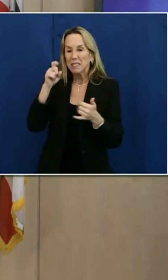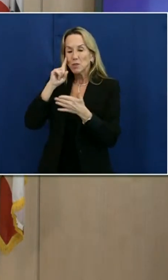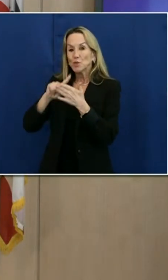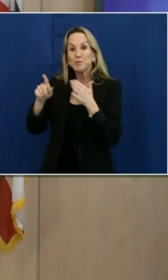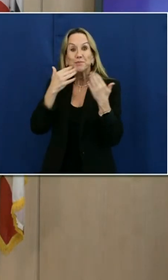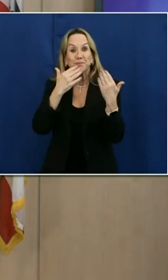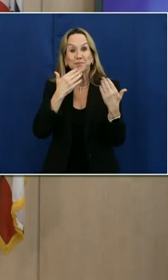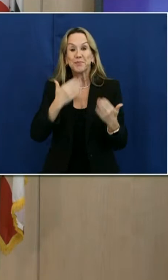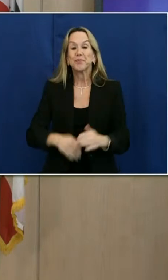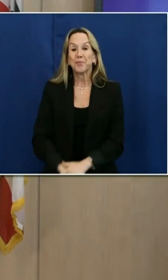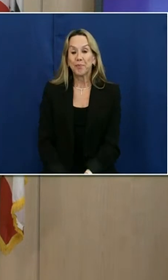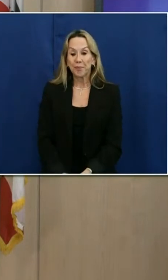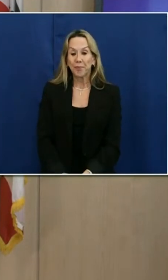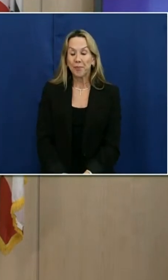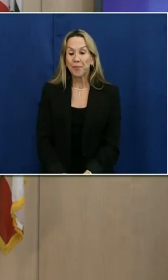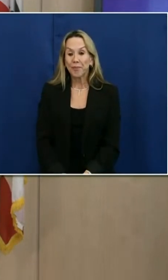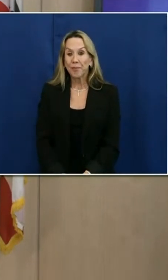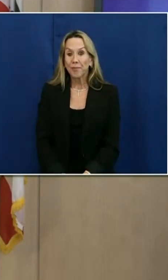Thank you.